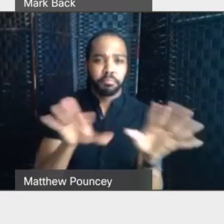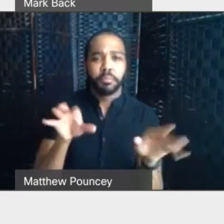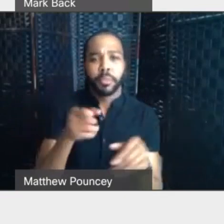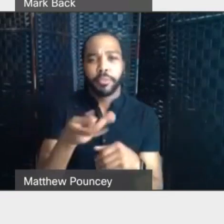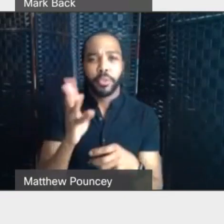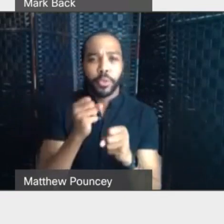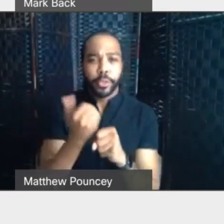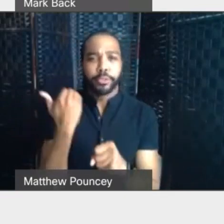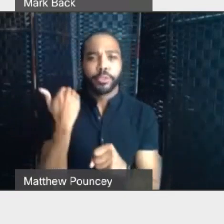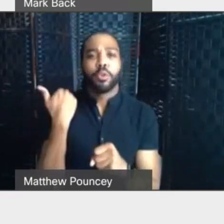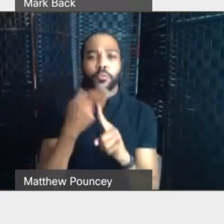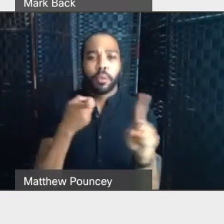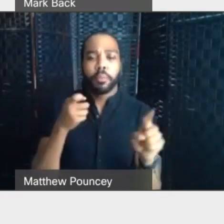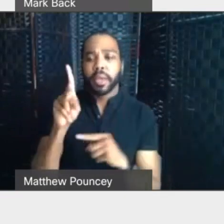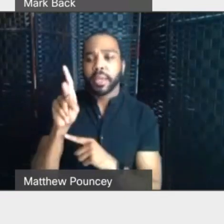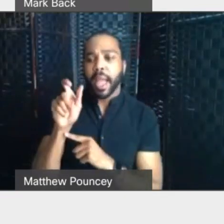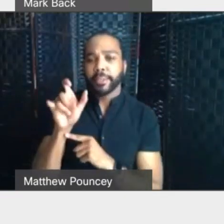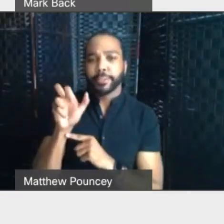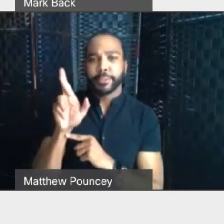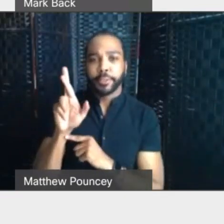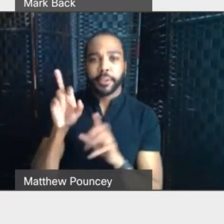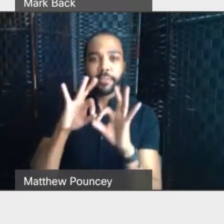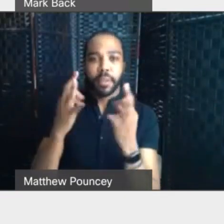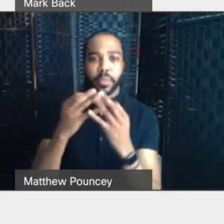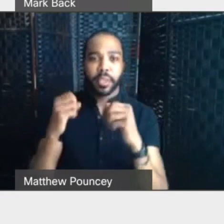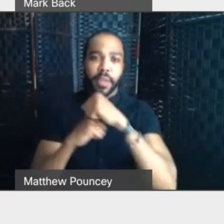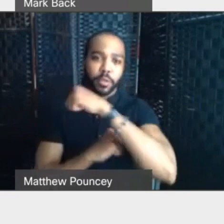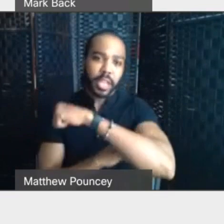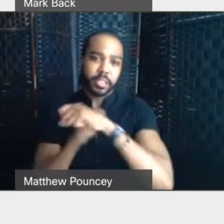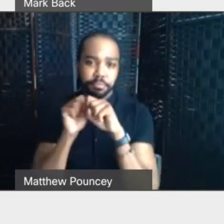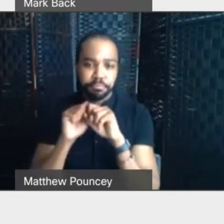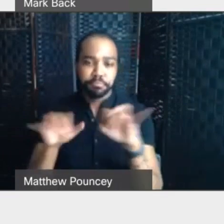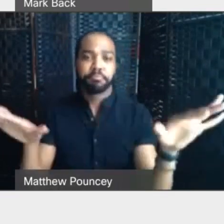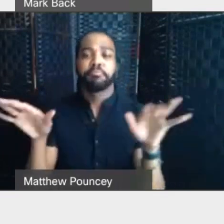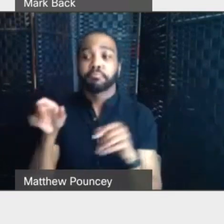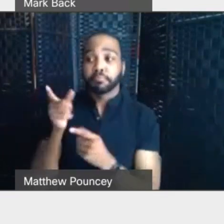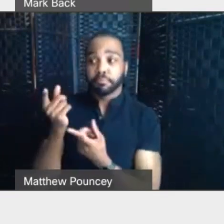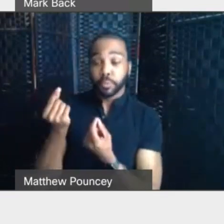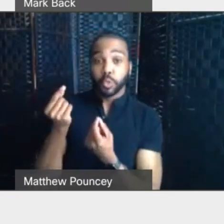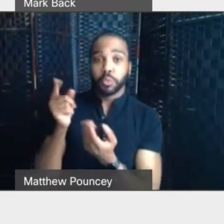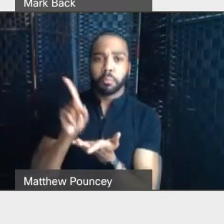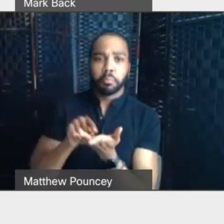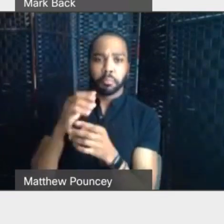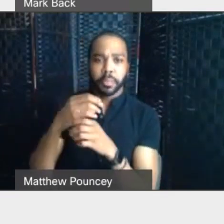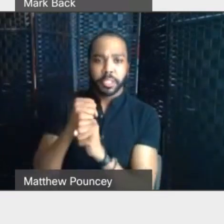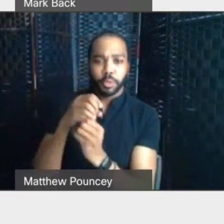from the Kaiser Family Foundation that summarized when a